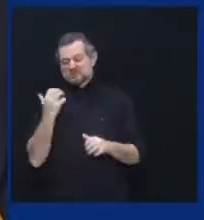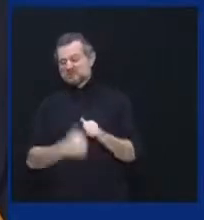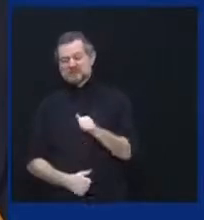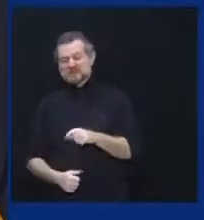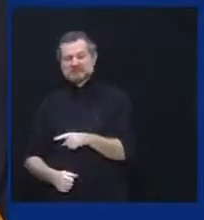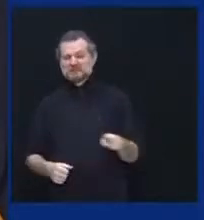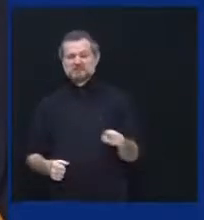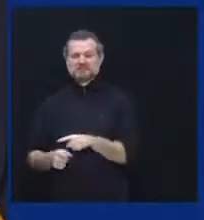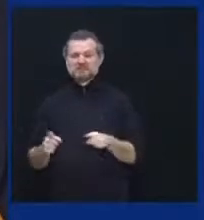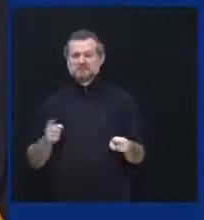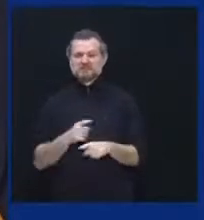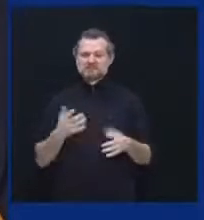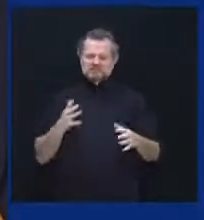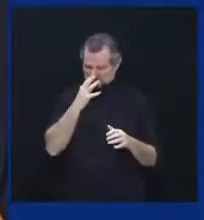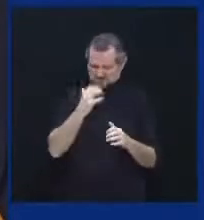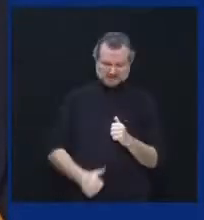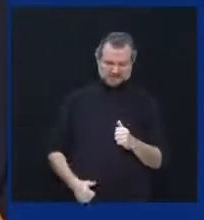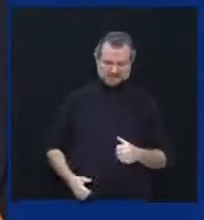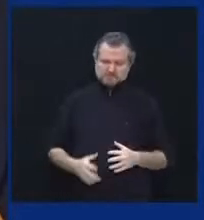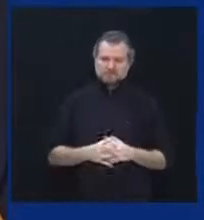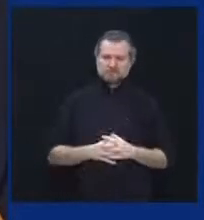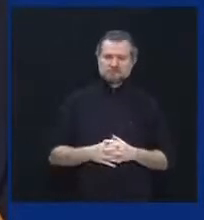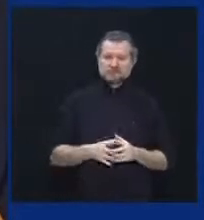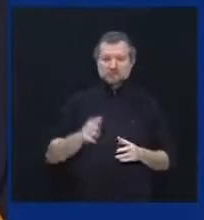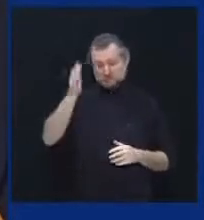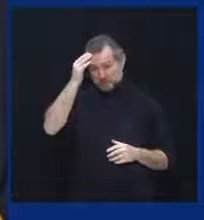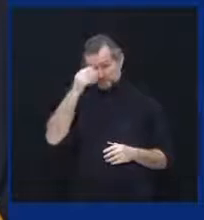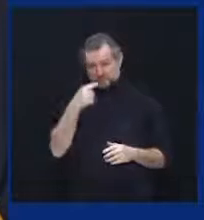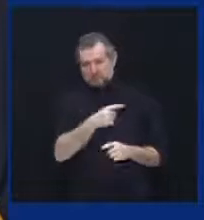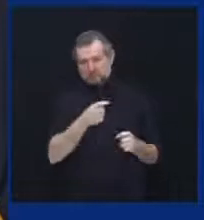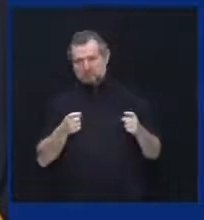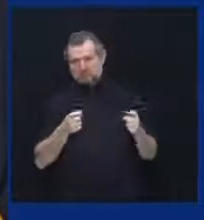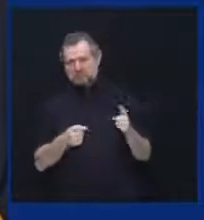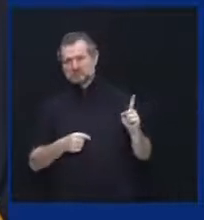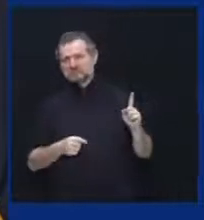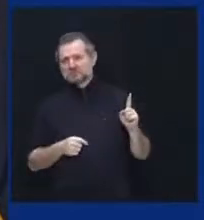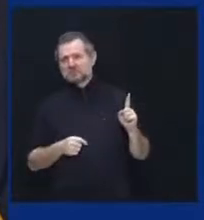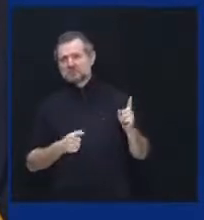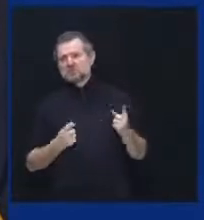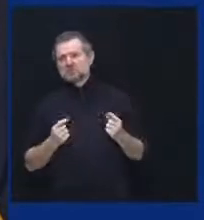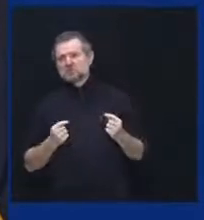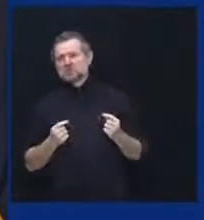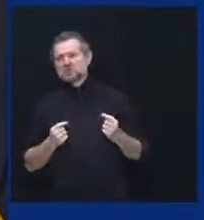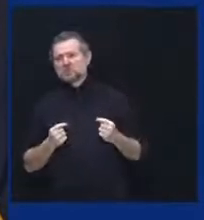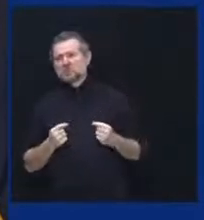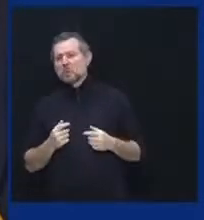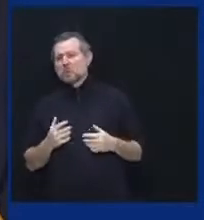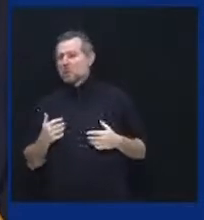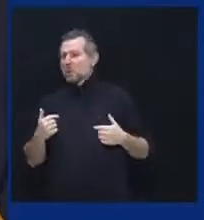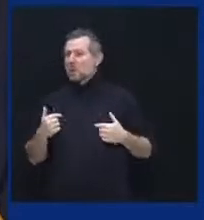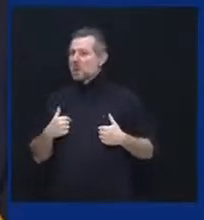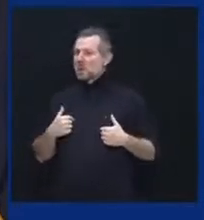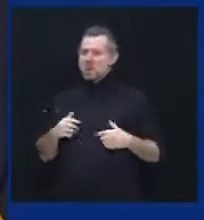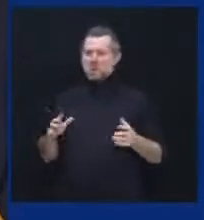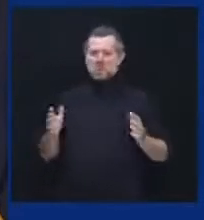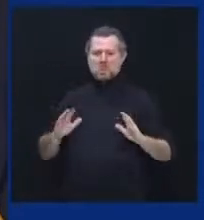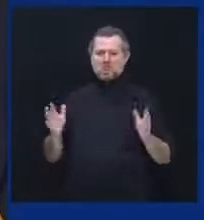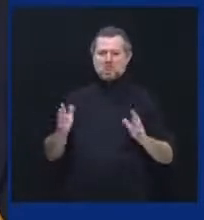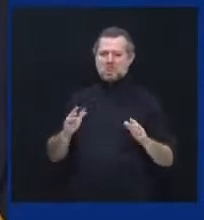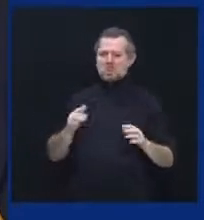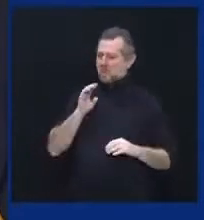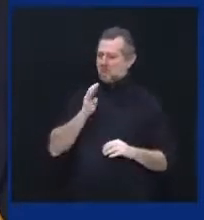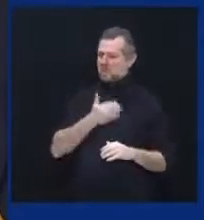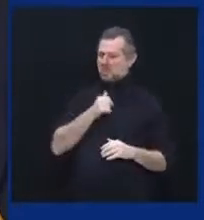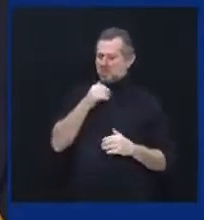was mean. When the Trump administration was trying to divert blame, so they